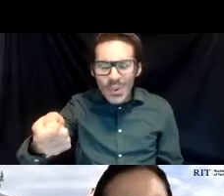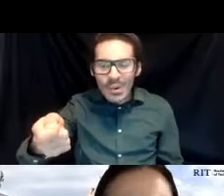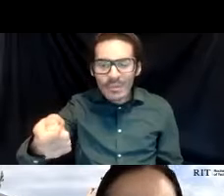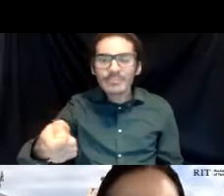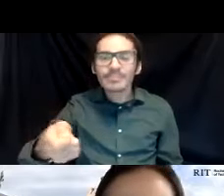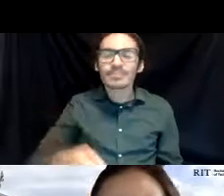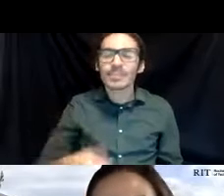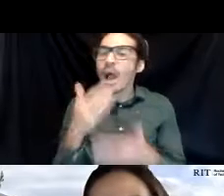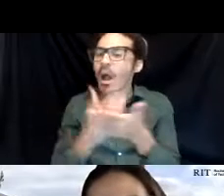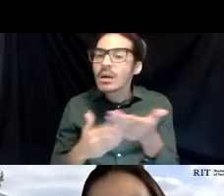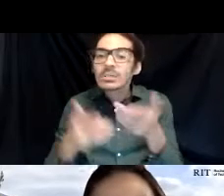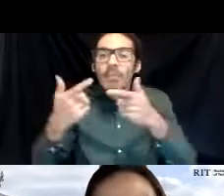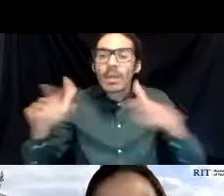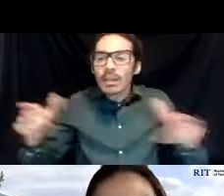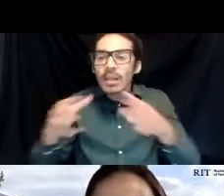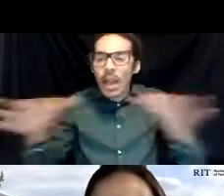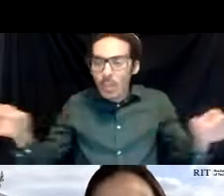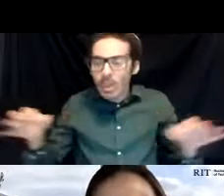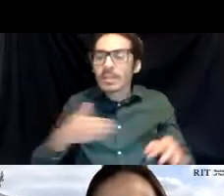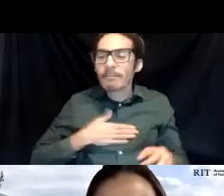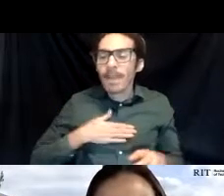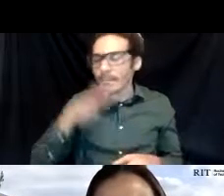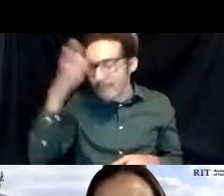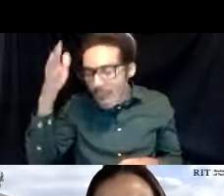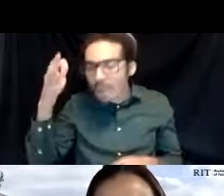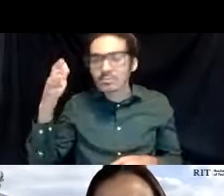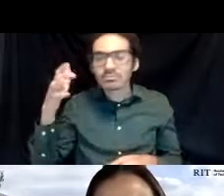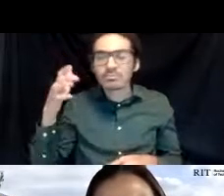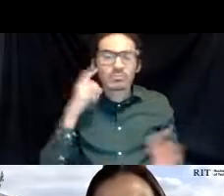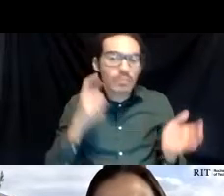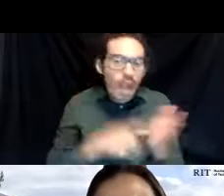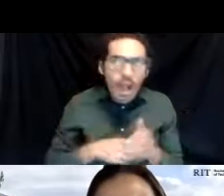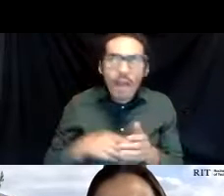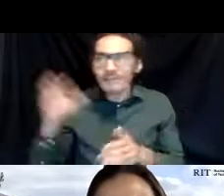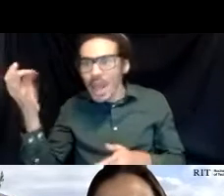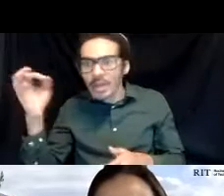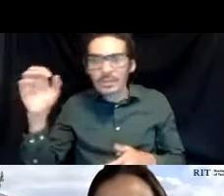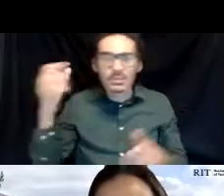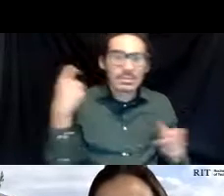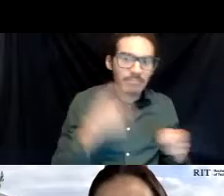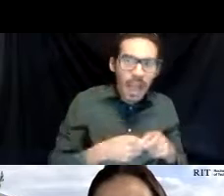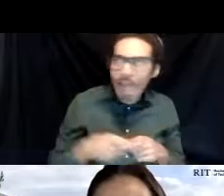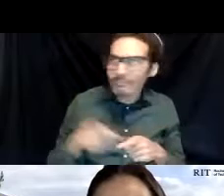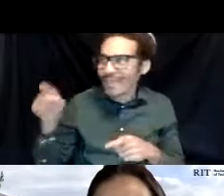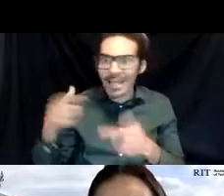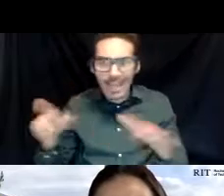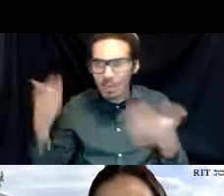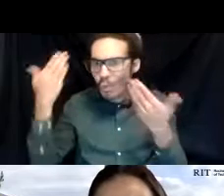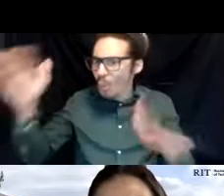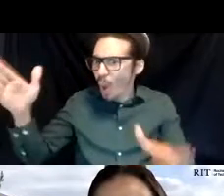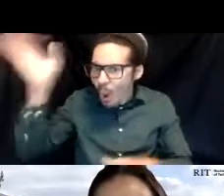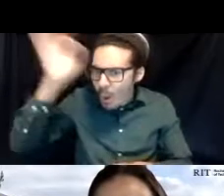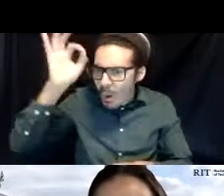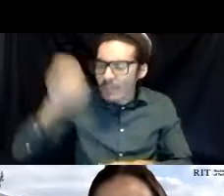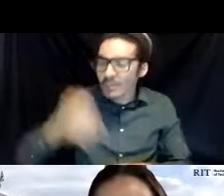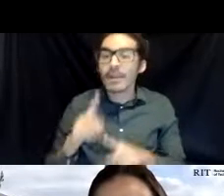And some of the languages my parents were able to recognize. They would say, oh, that's French, or oh, that's Spanish, or there's a language I never even heard before. But